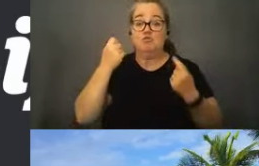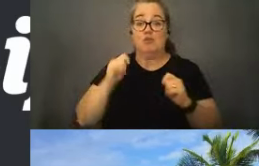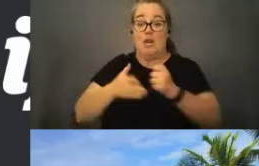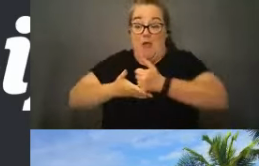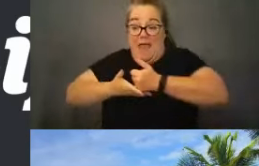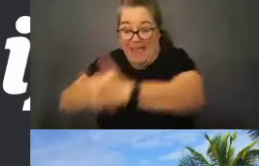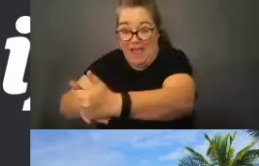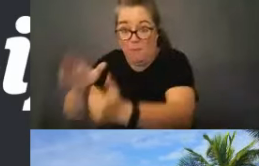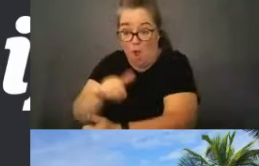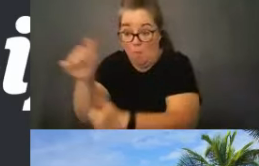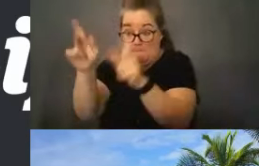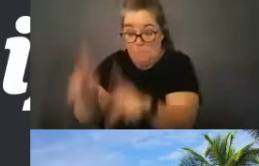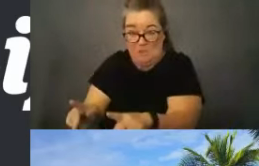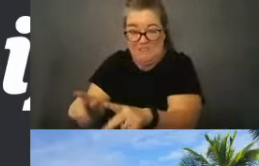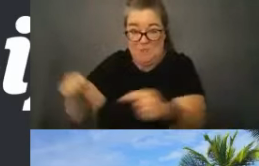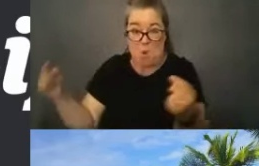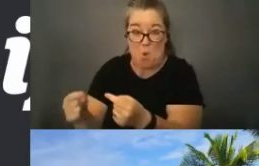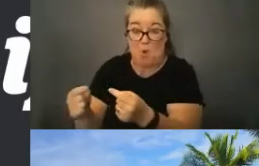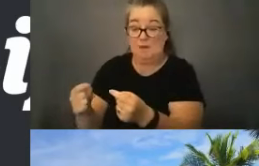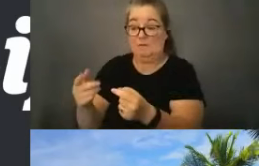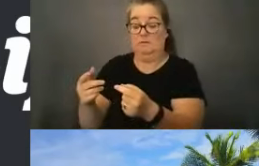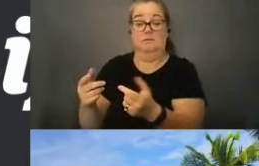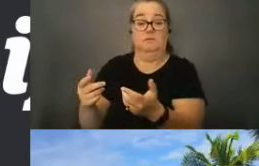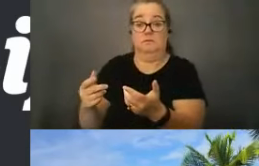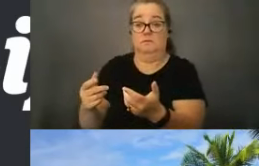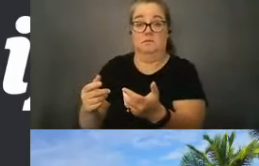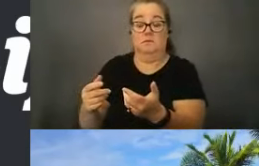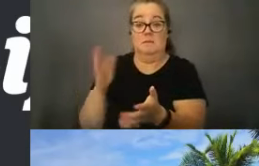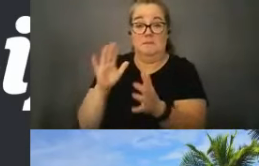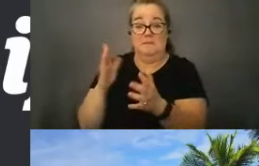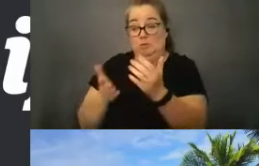that looks like they need help medically,